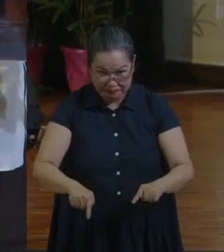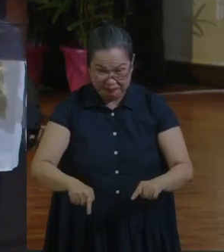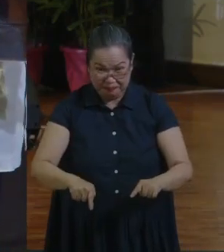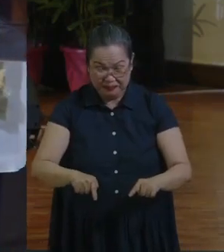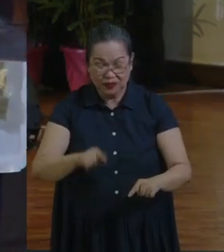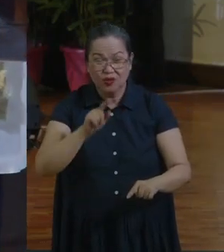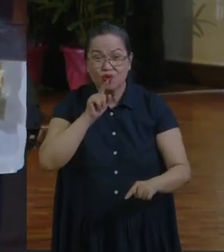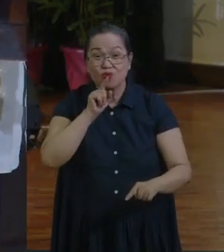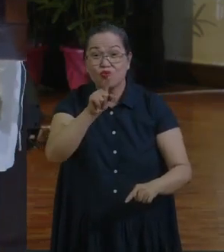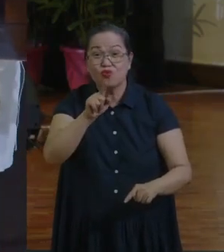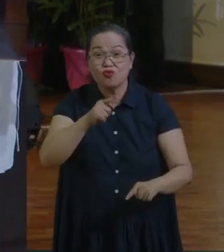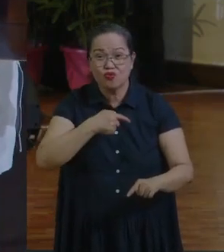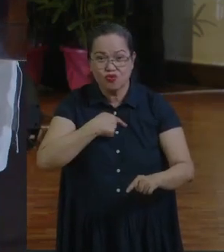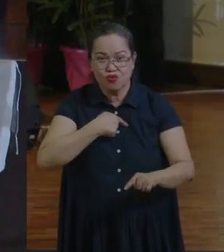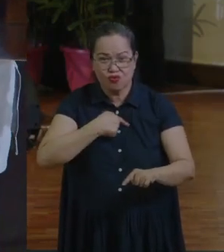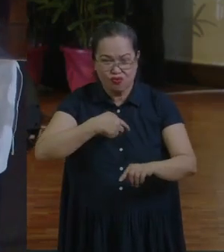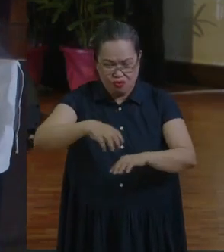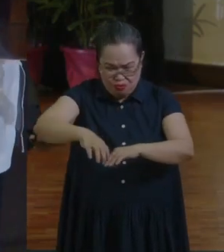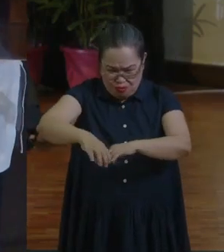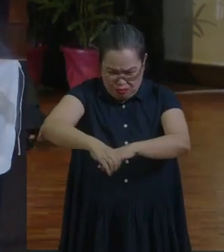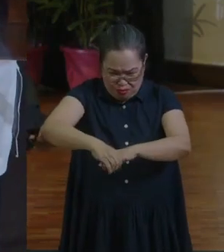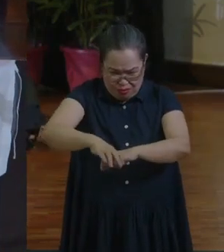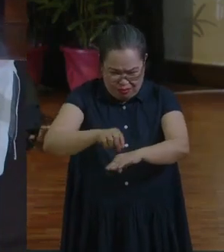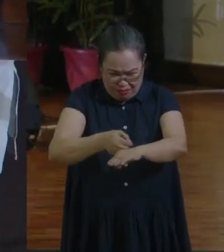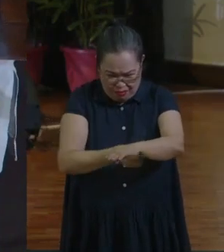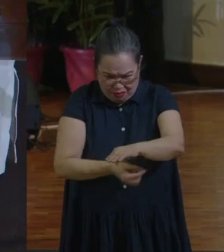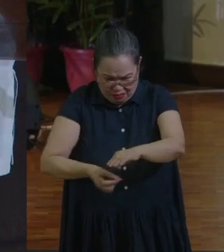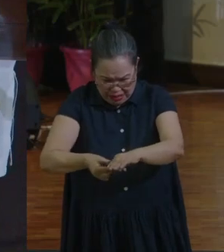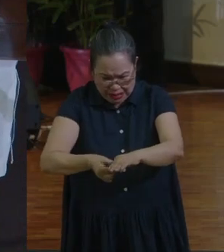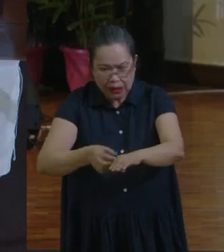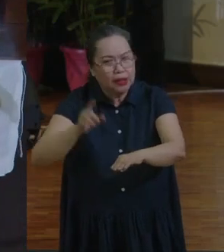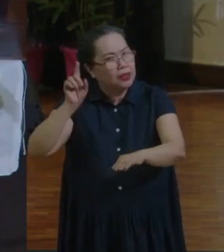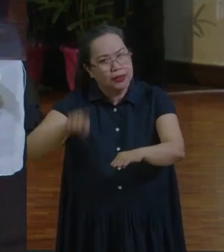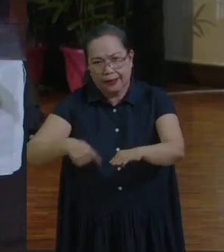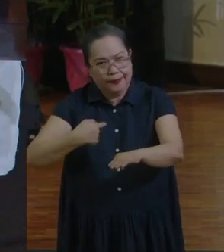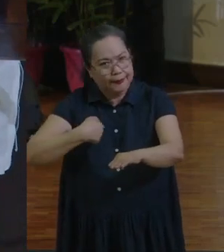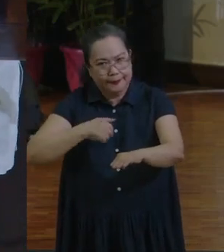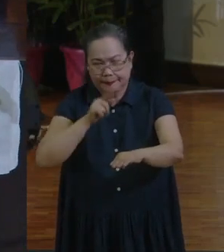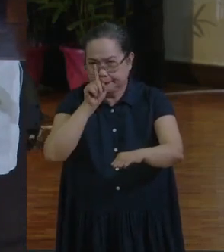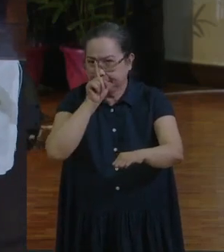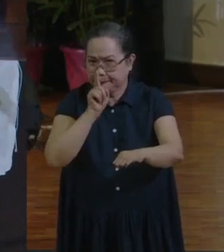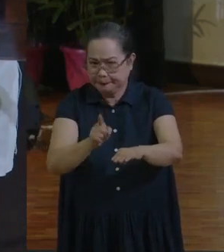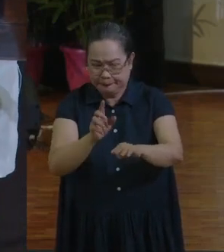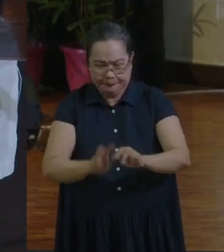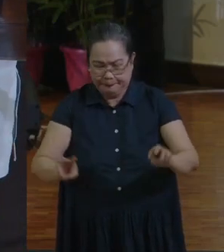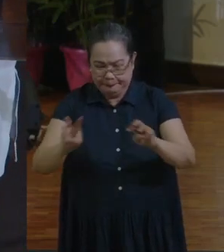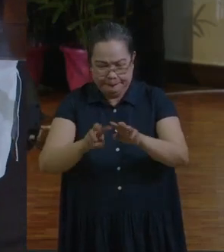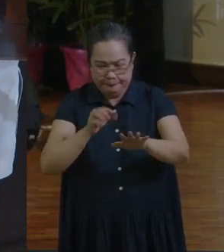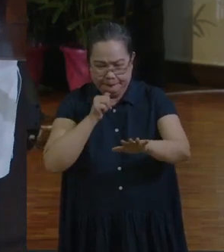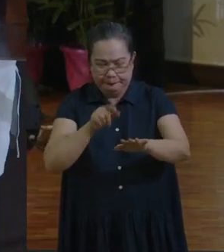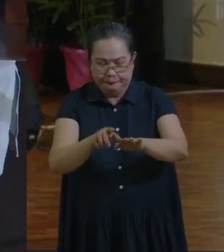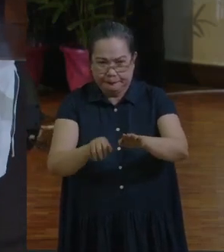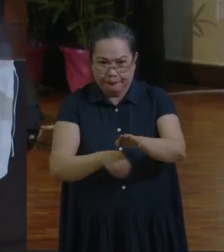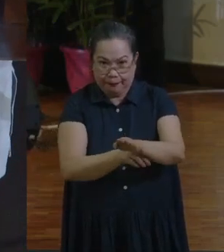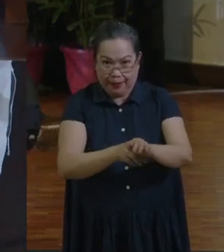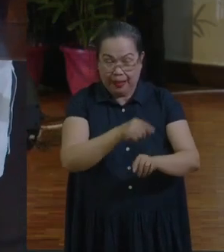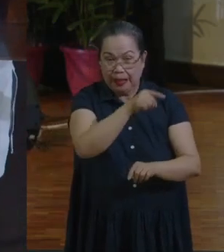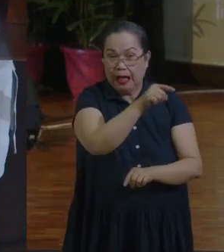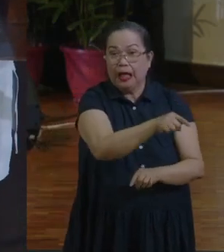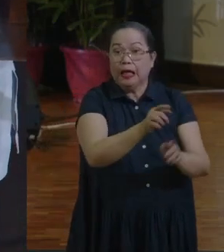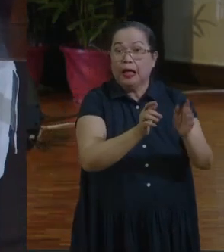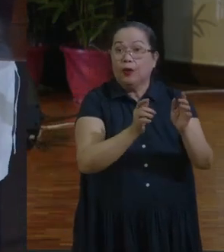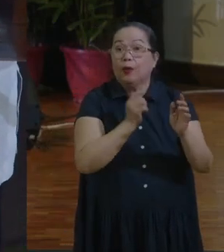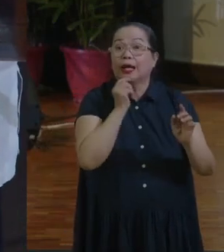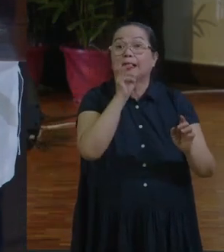of whose sandals I am not worthy to untie. He will baptize you with the Holy